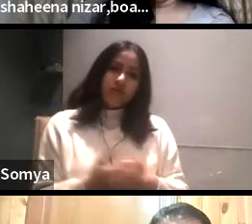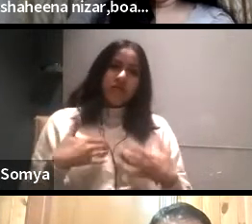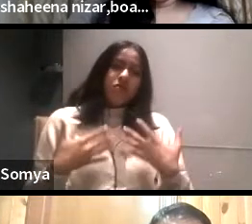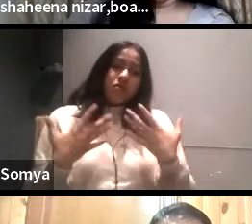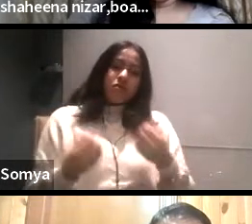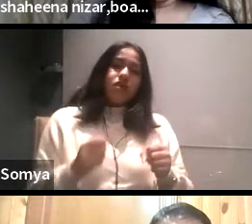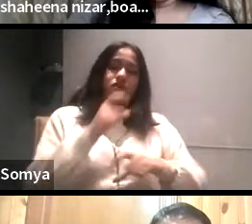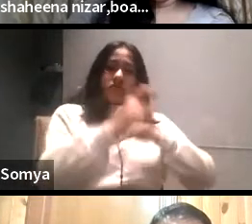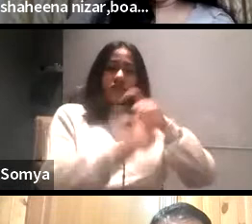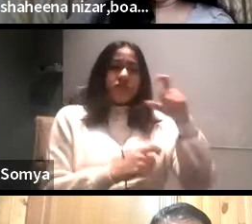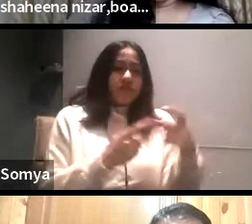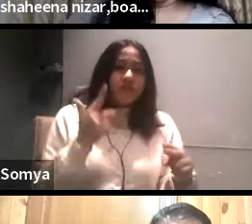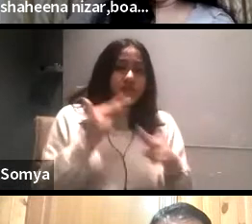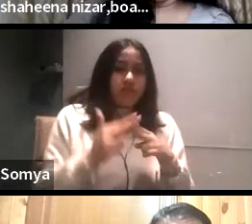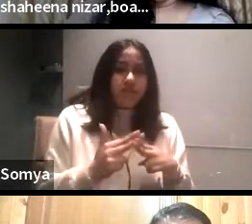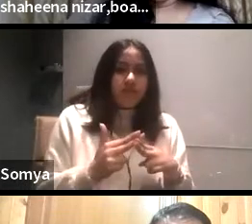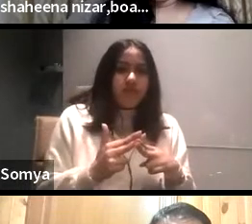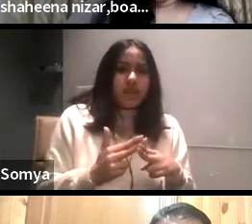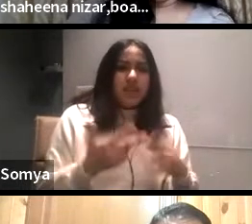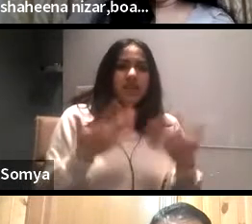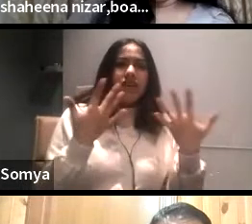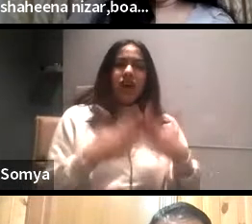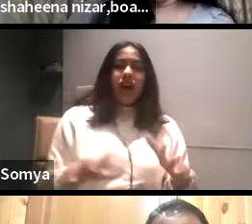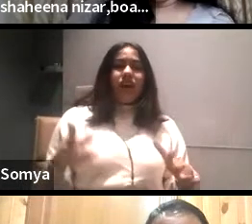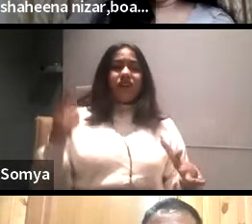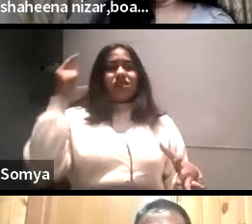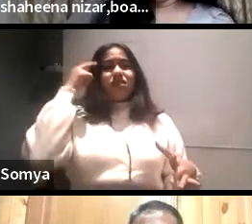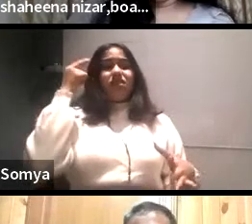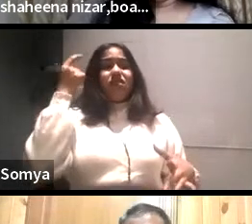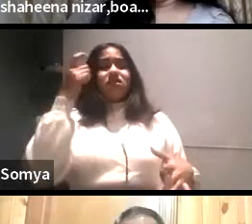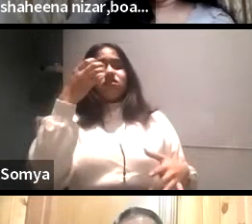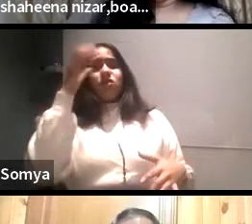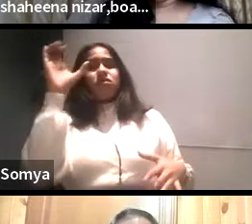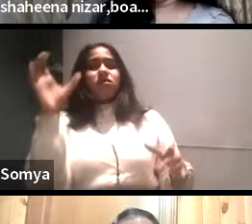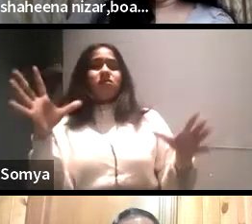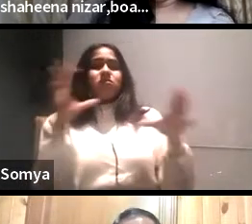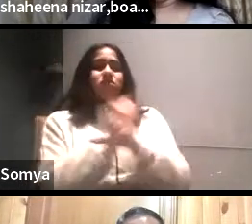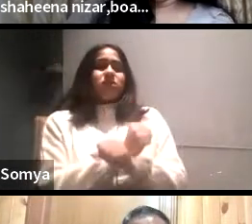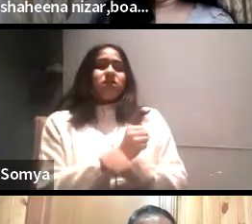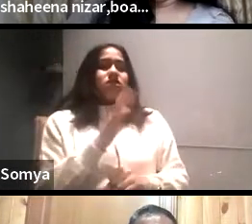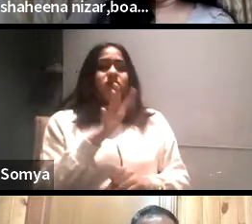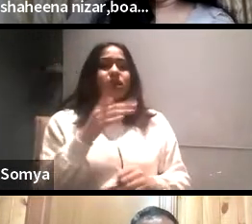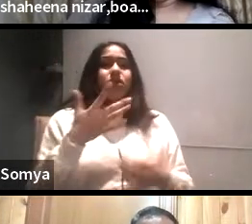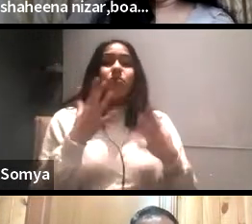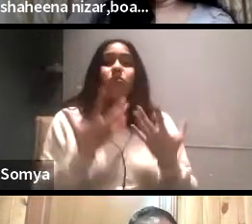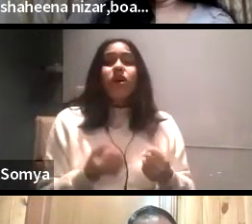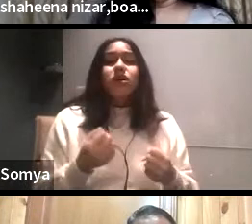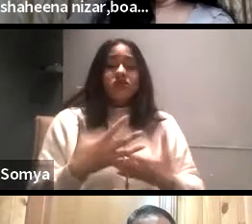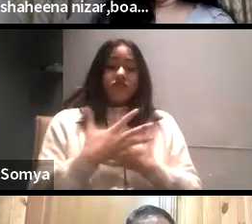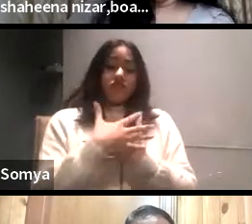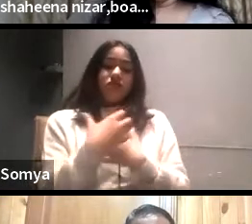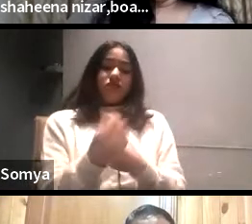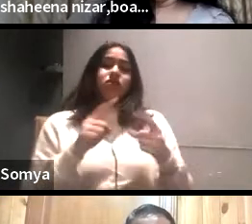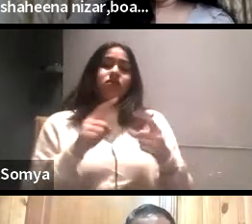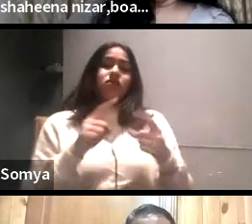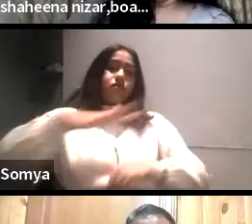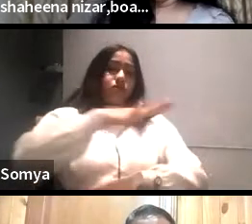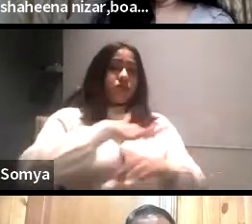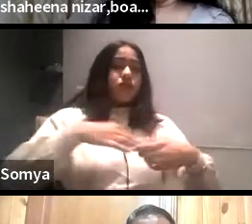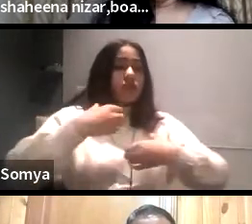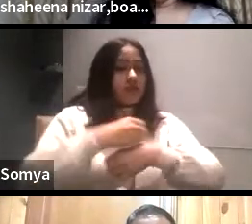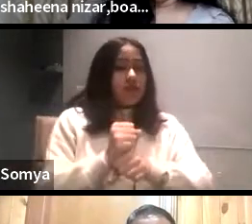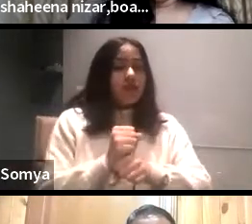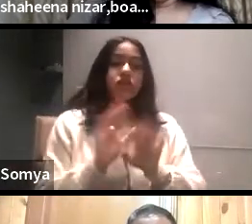the company where I'm not misunderstood. That trusted environment, how can we create